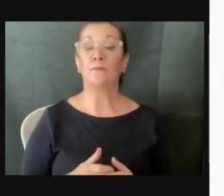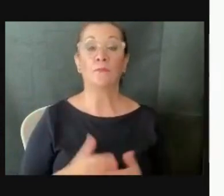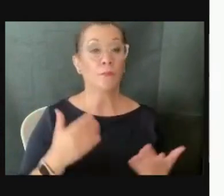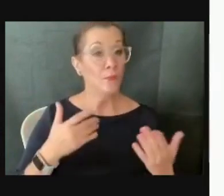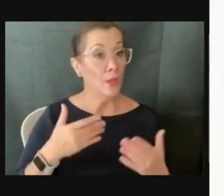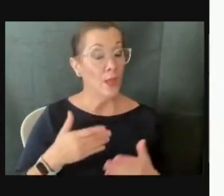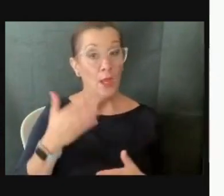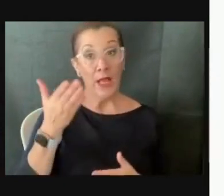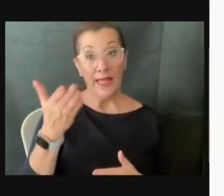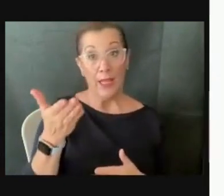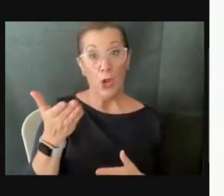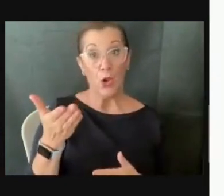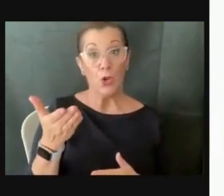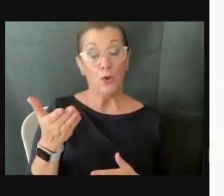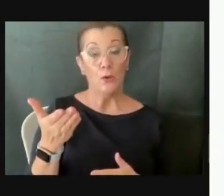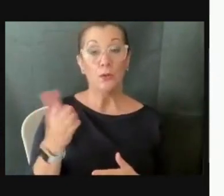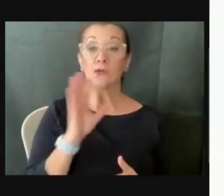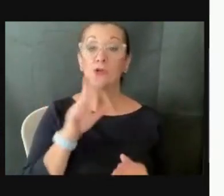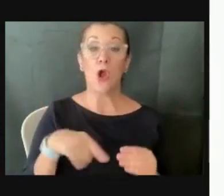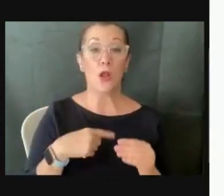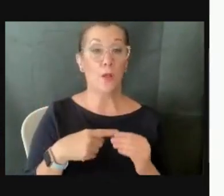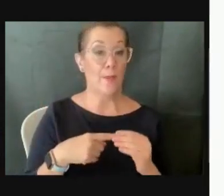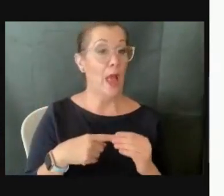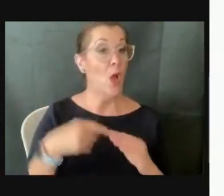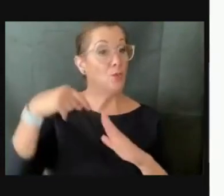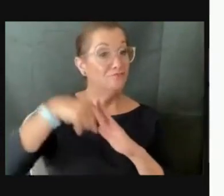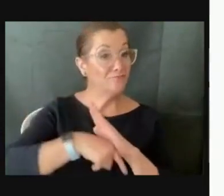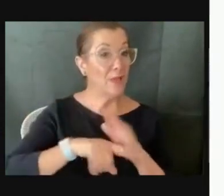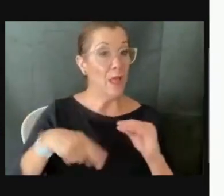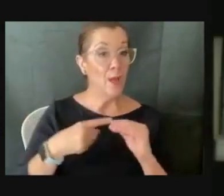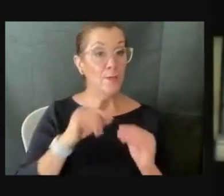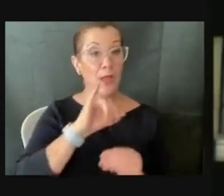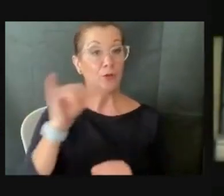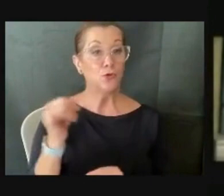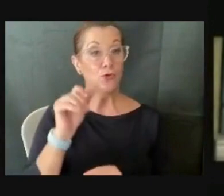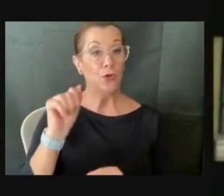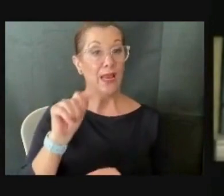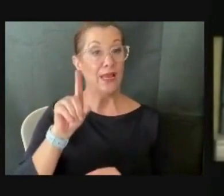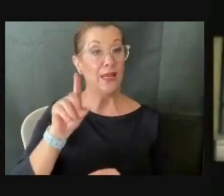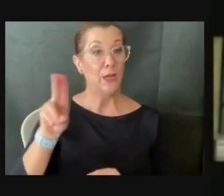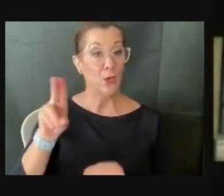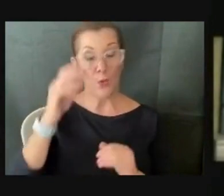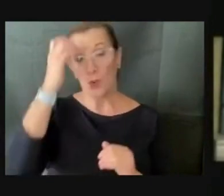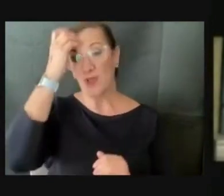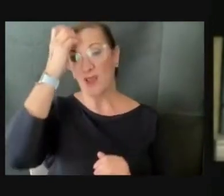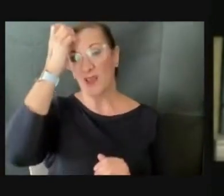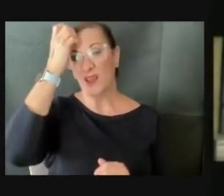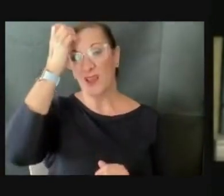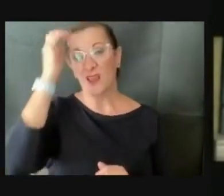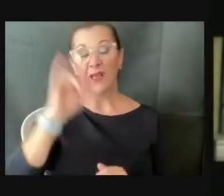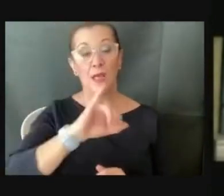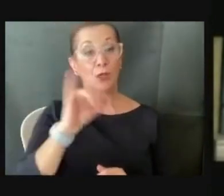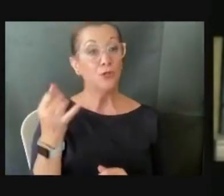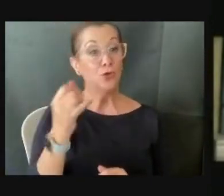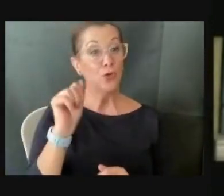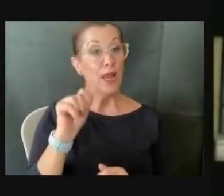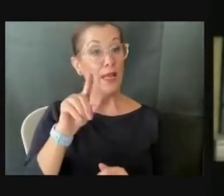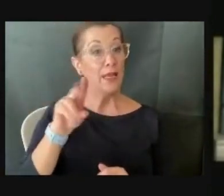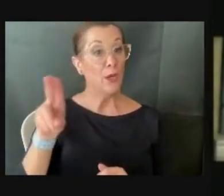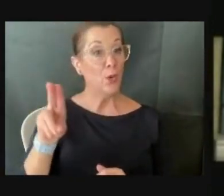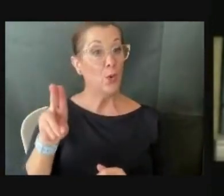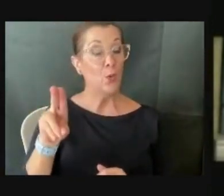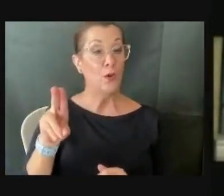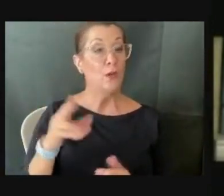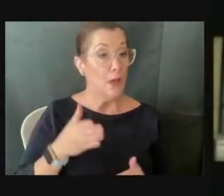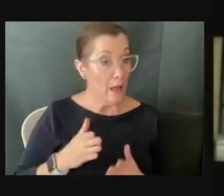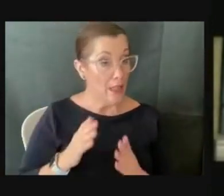So here I want to talk a little bit more in depth about junior ADUs. Junior ADUs are